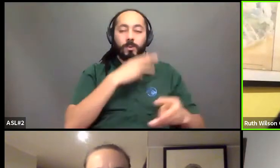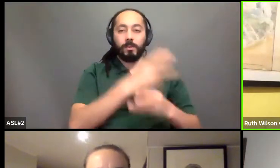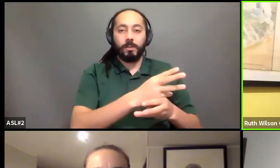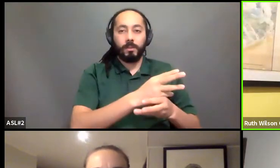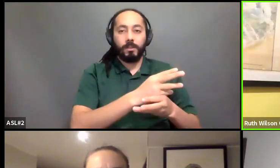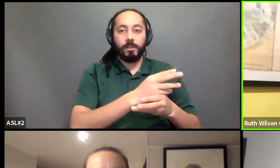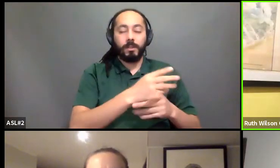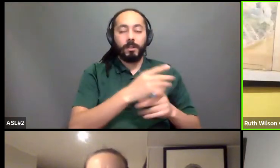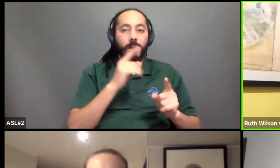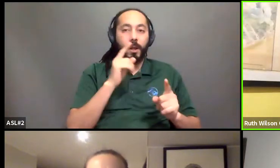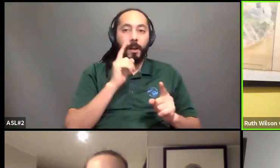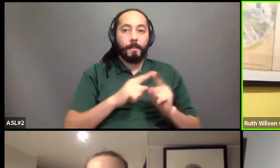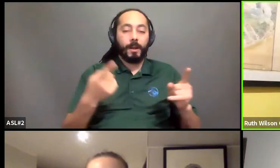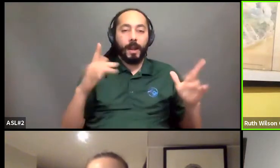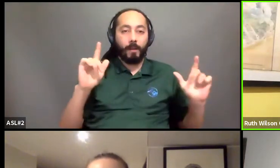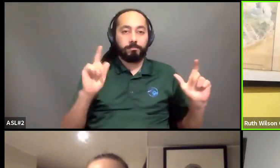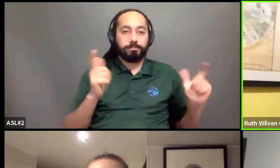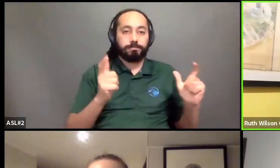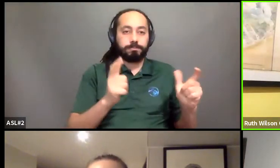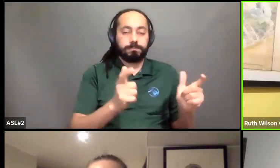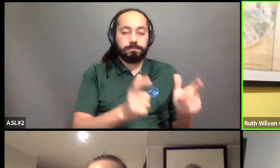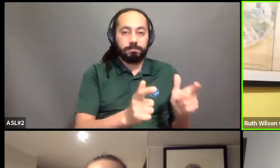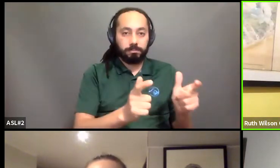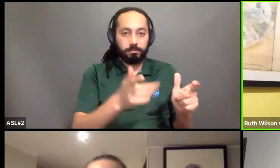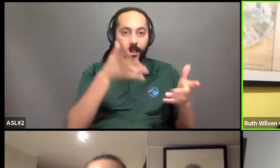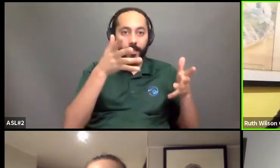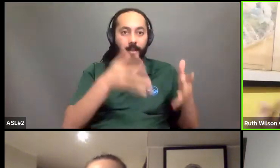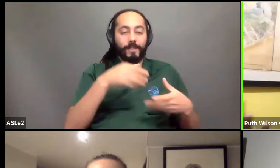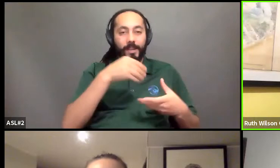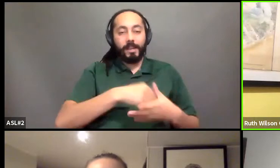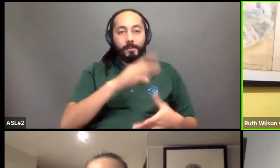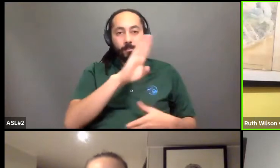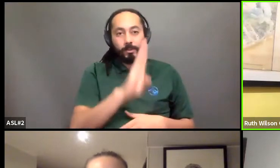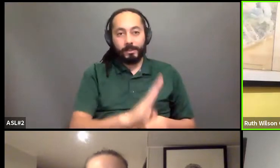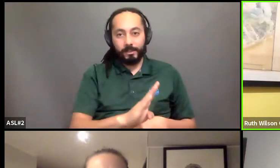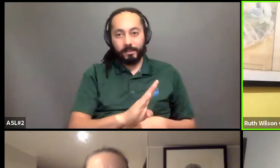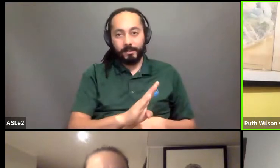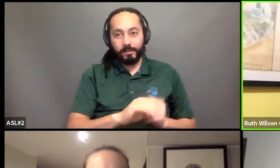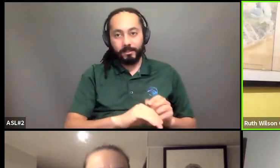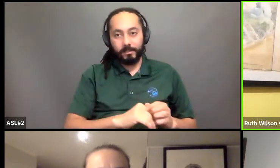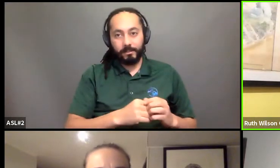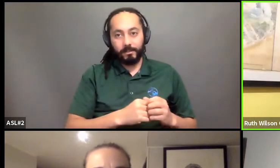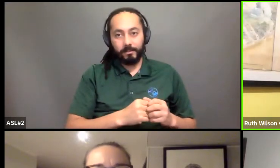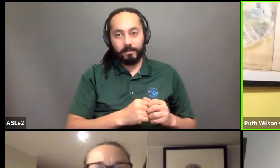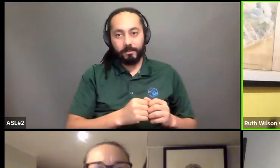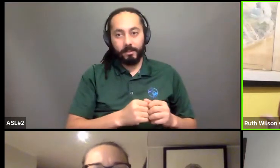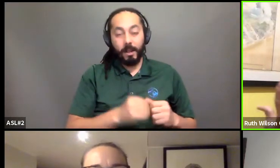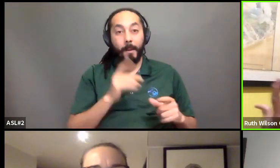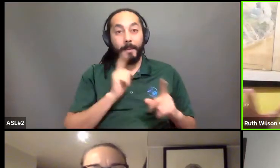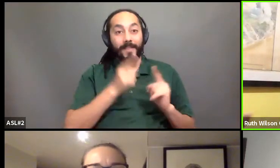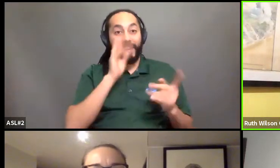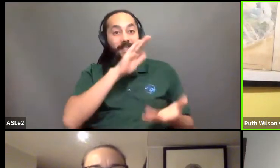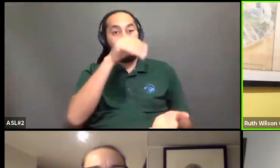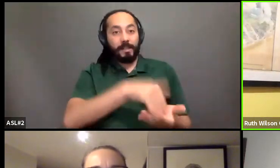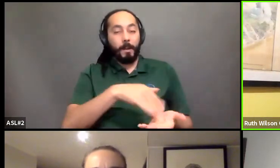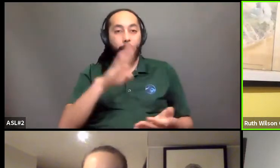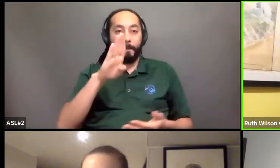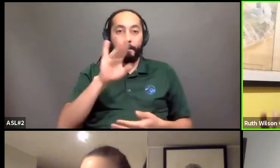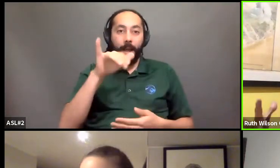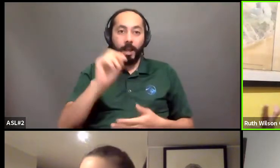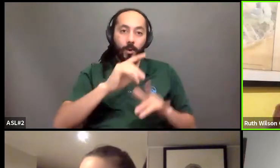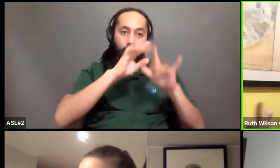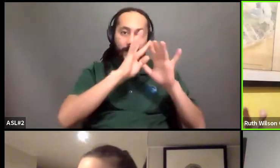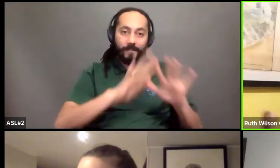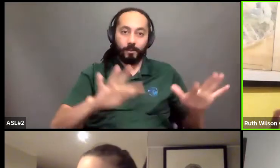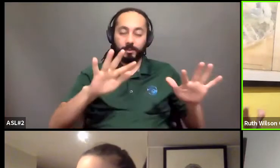nation state of Brazil, but not wholly there, and how that is the center of biodiversity. I mean, there's biodiversity everywhere,